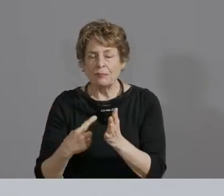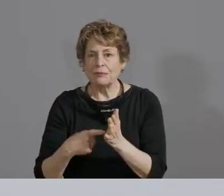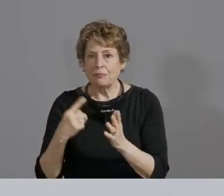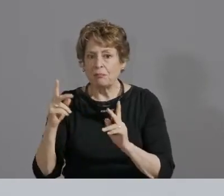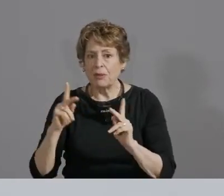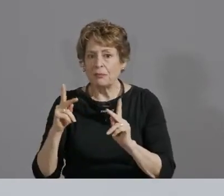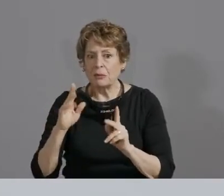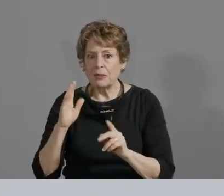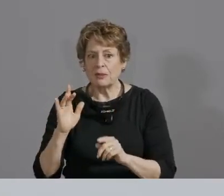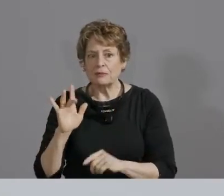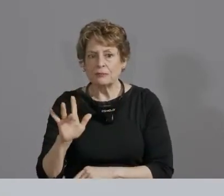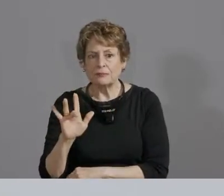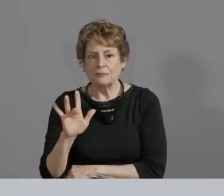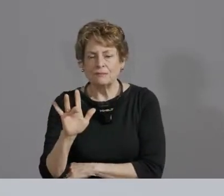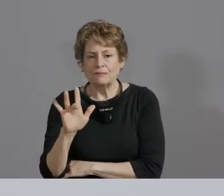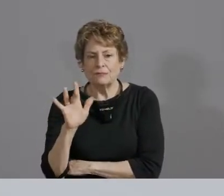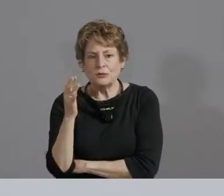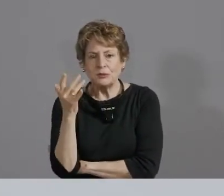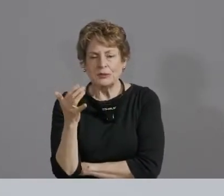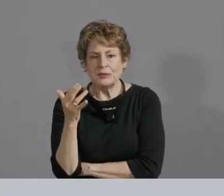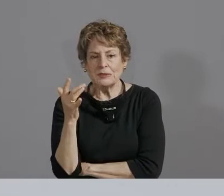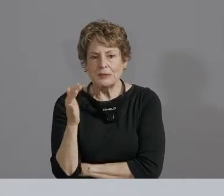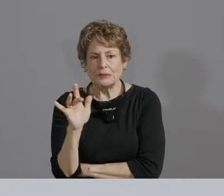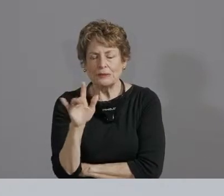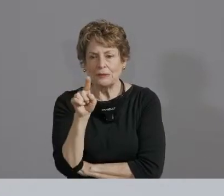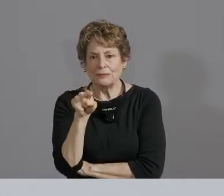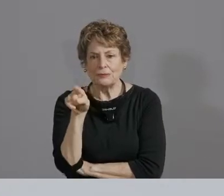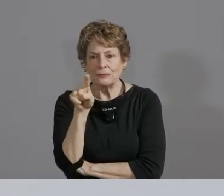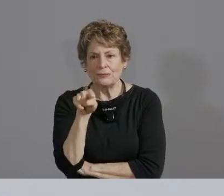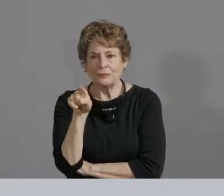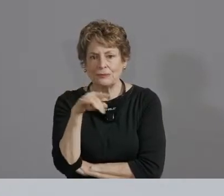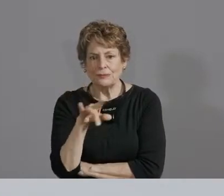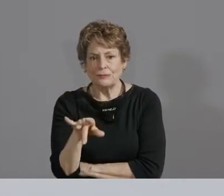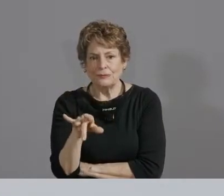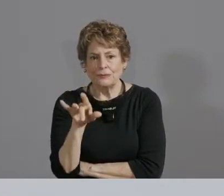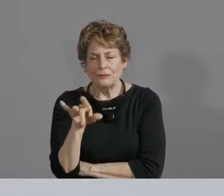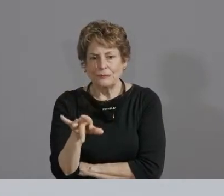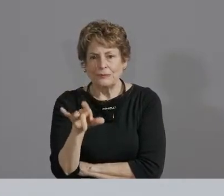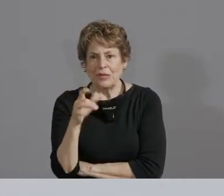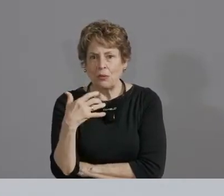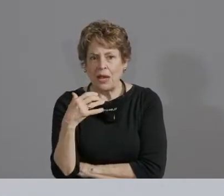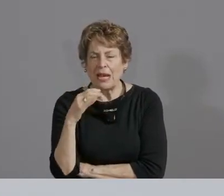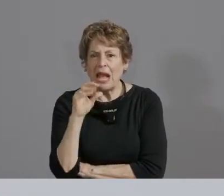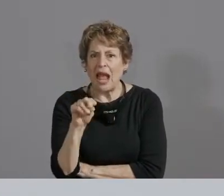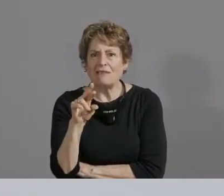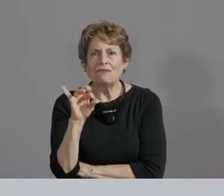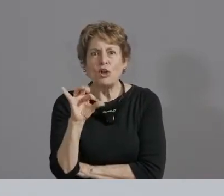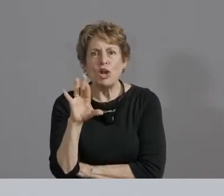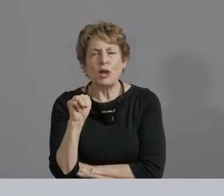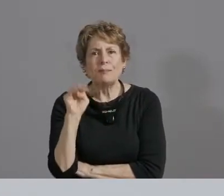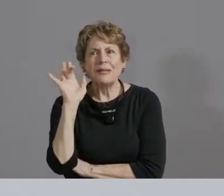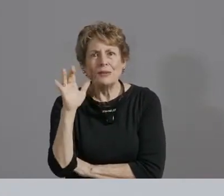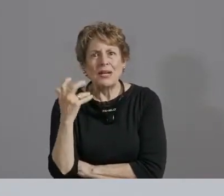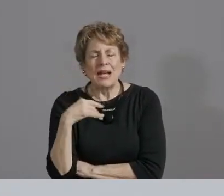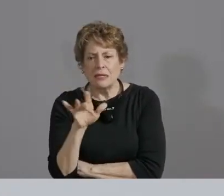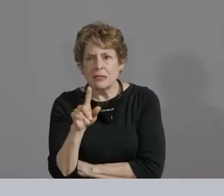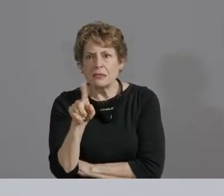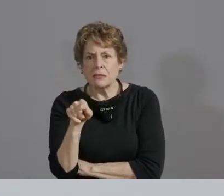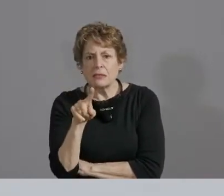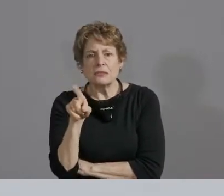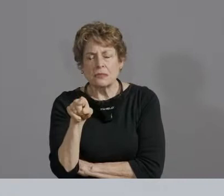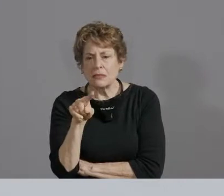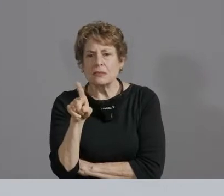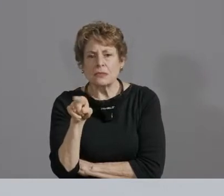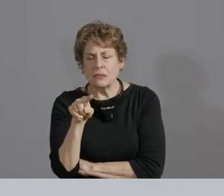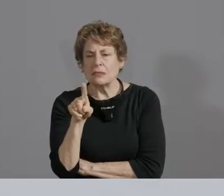whirling circle. And so you would wait for you would hit confirm, you'd get this circle, it would just keep circling. What people started